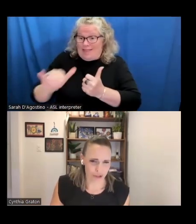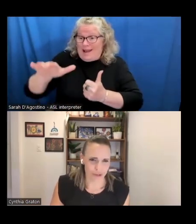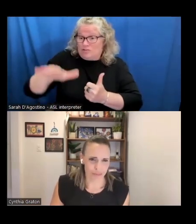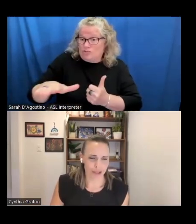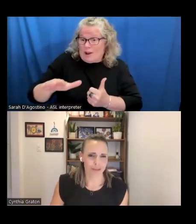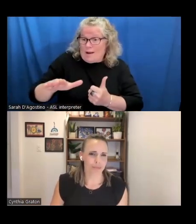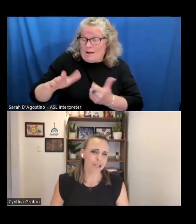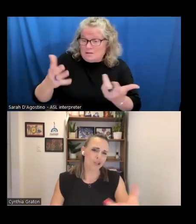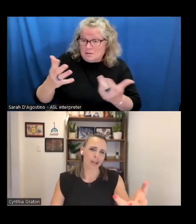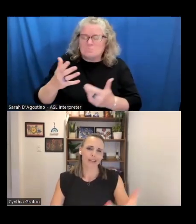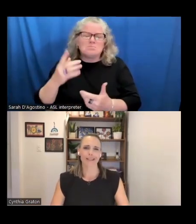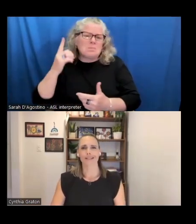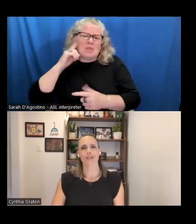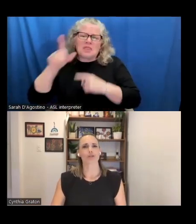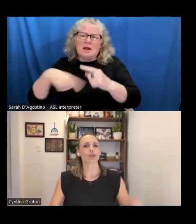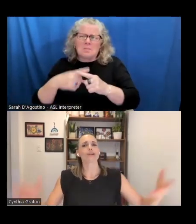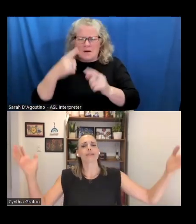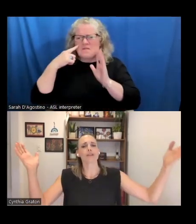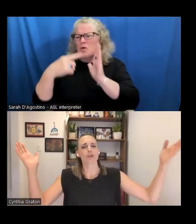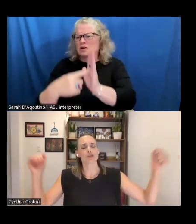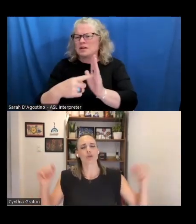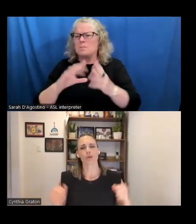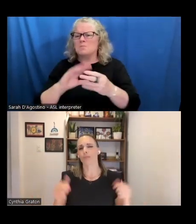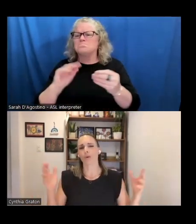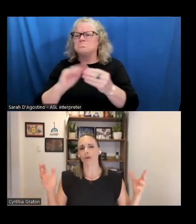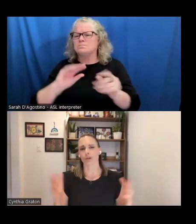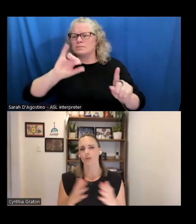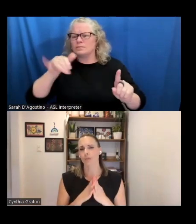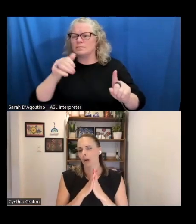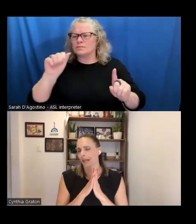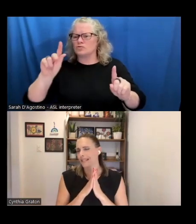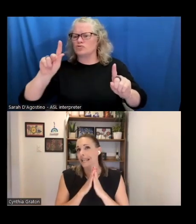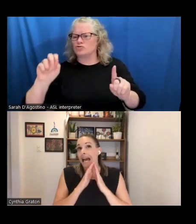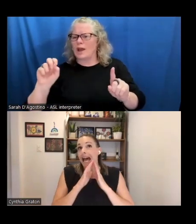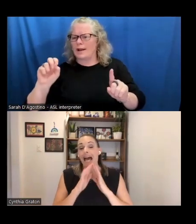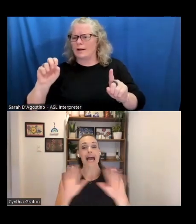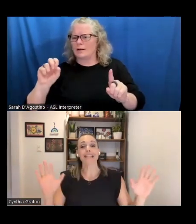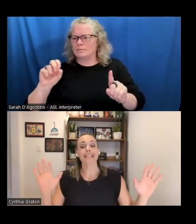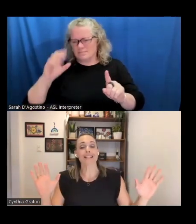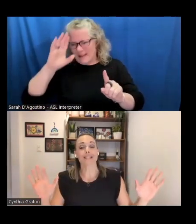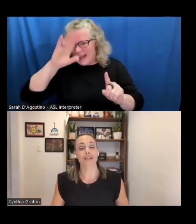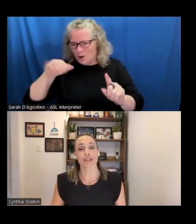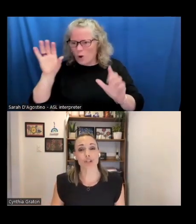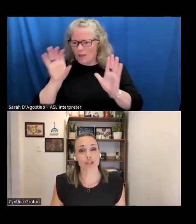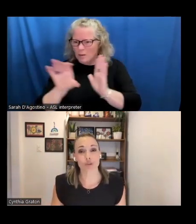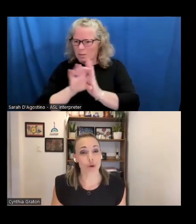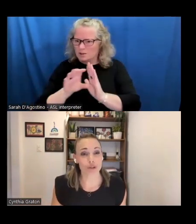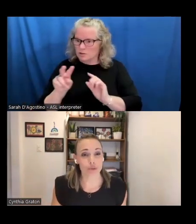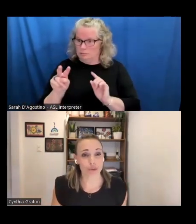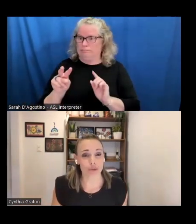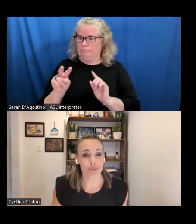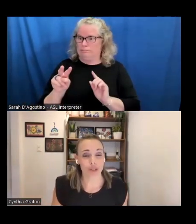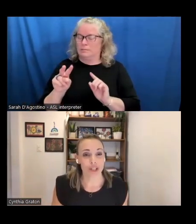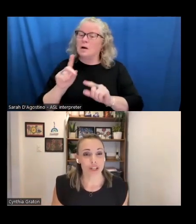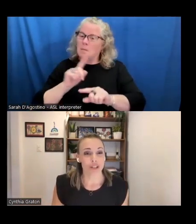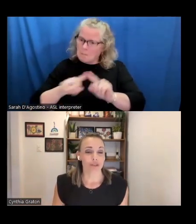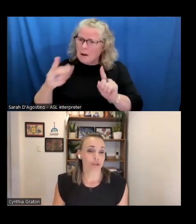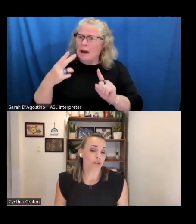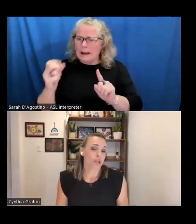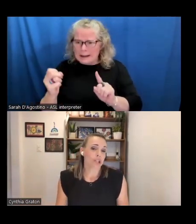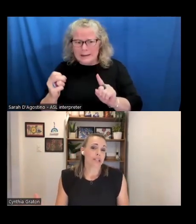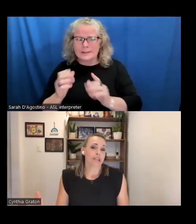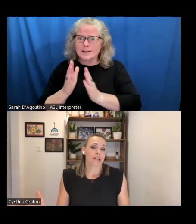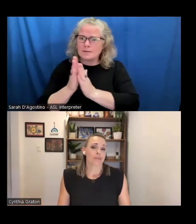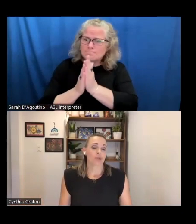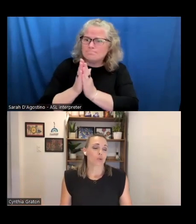best picture, but meet Jake. He is a 13 years old boy who brings endless energy to our school.